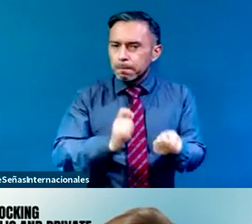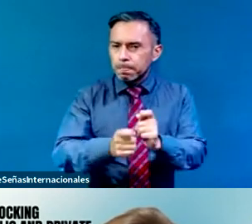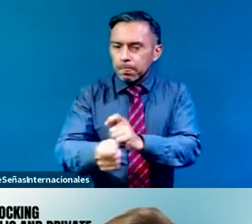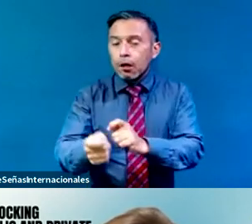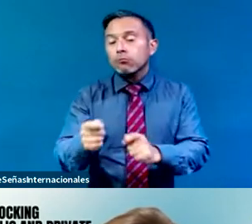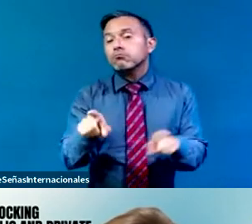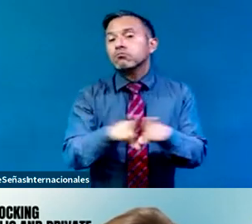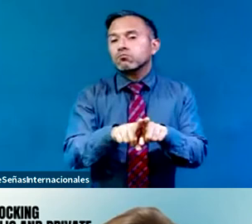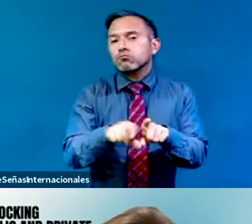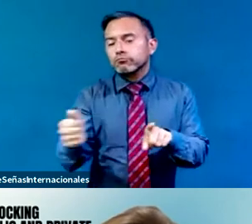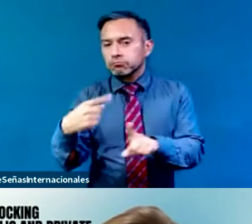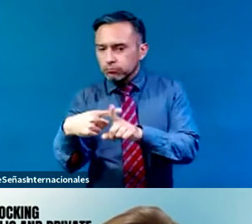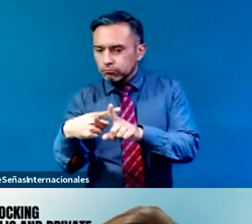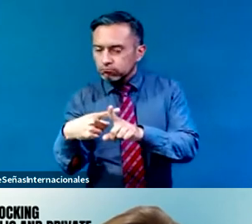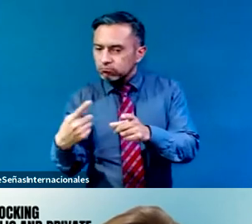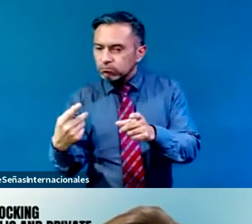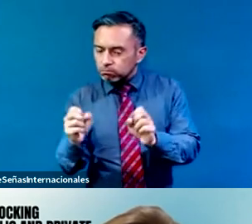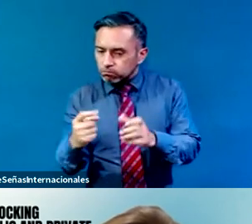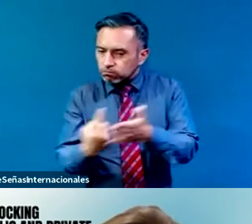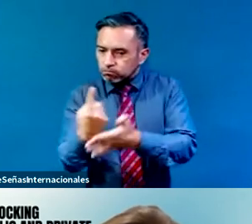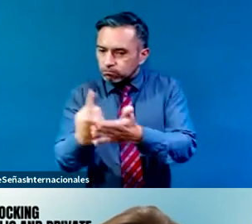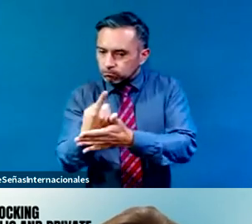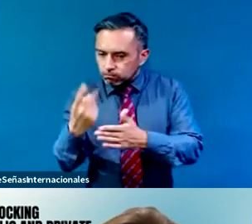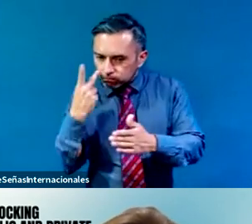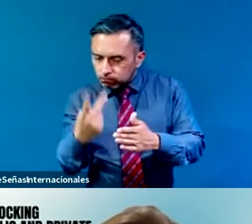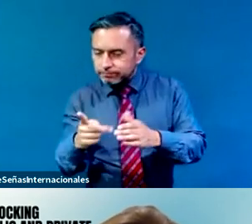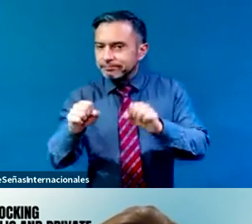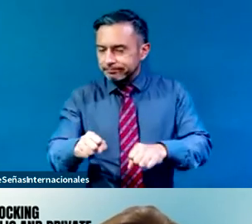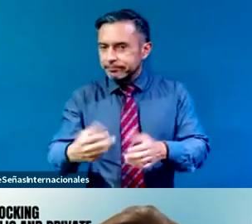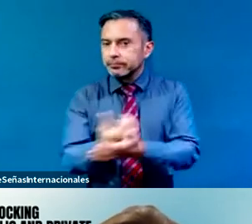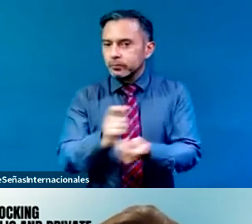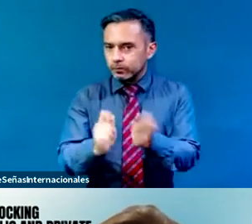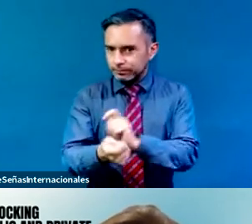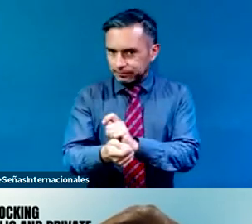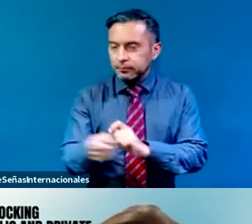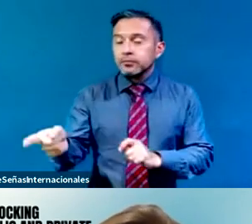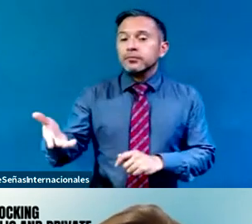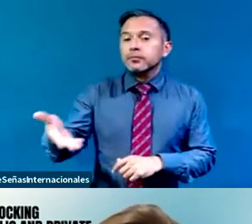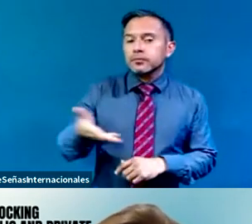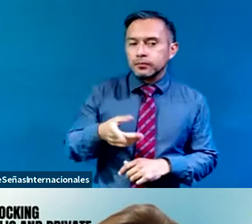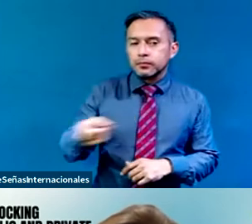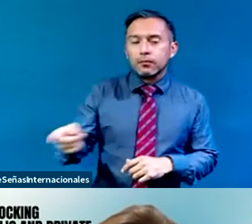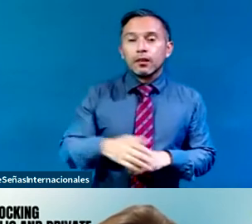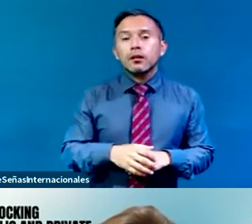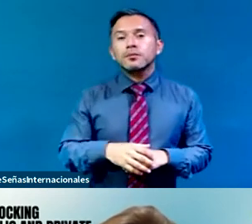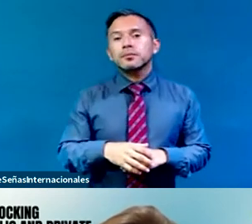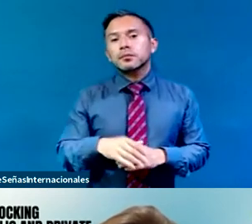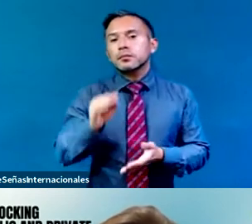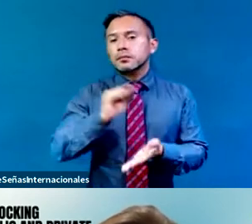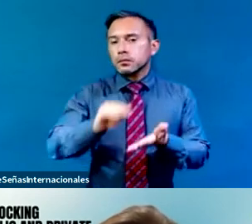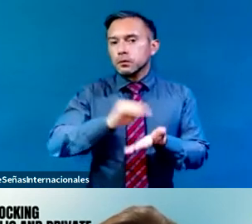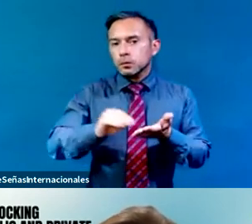welcome Ms. Preeti Sinha, Executive Secretary for the United Nations Capital Development Fund,